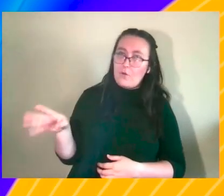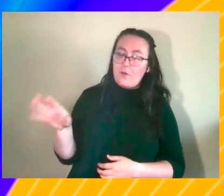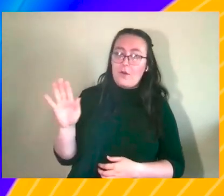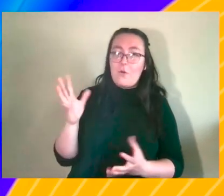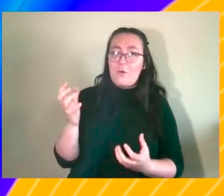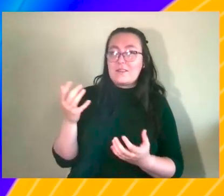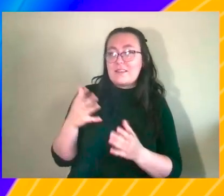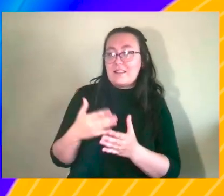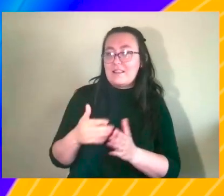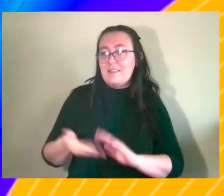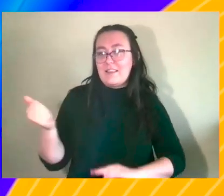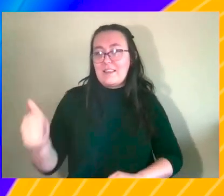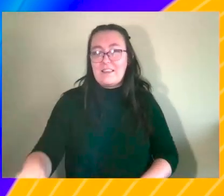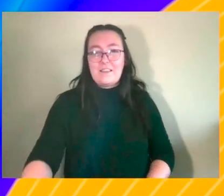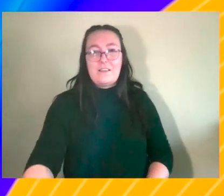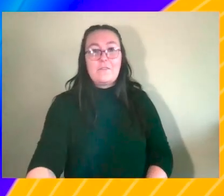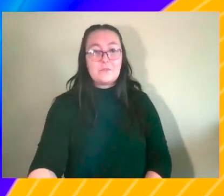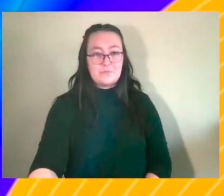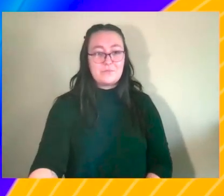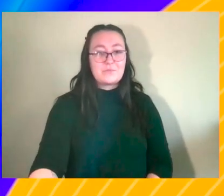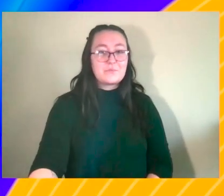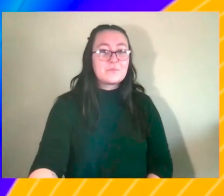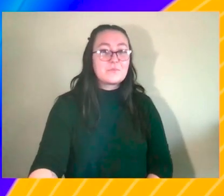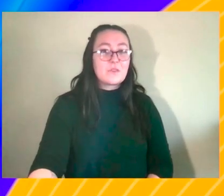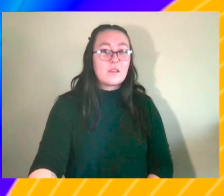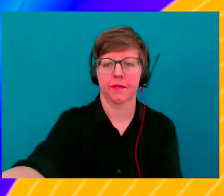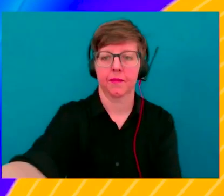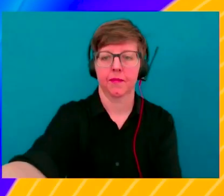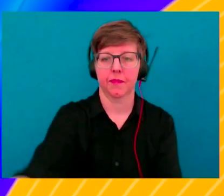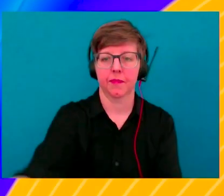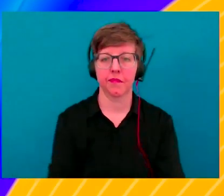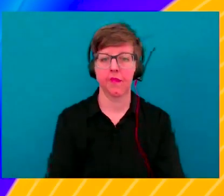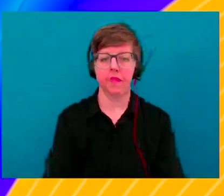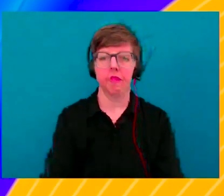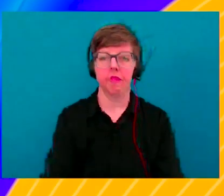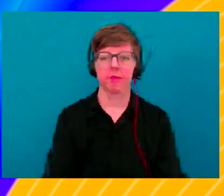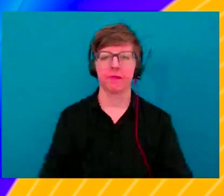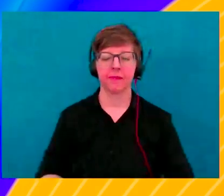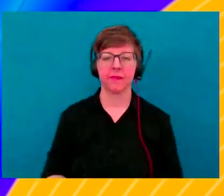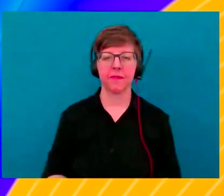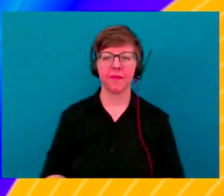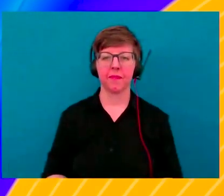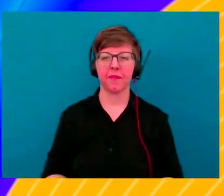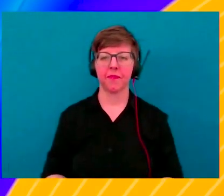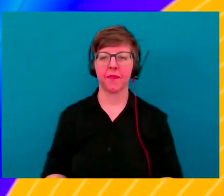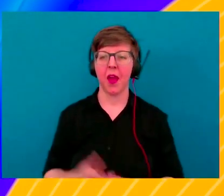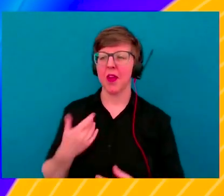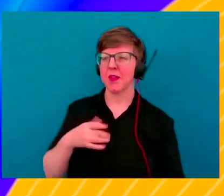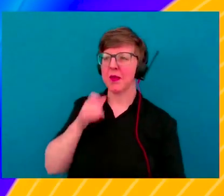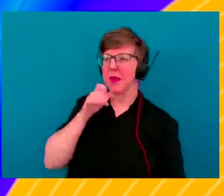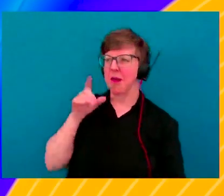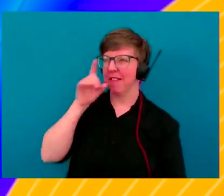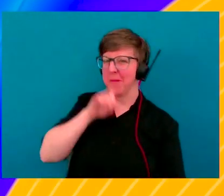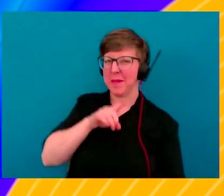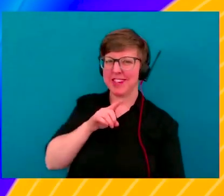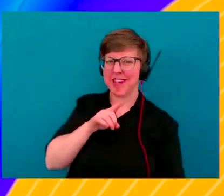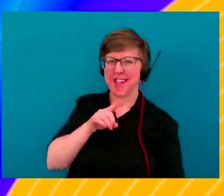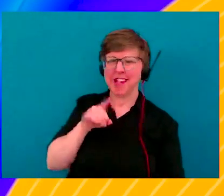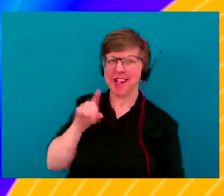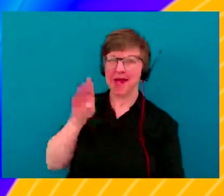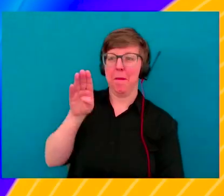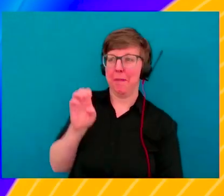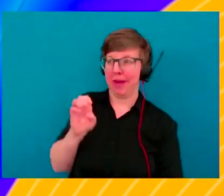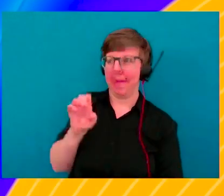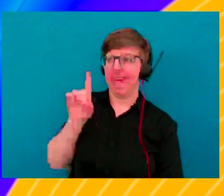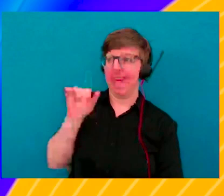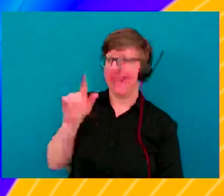data scientist, but you play one on AWS on air. I don't. I don't even play one. You don't even pretend. No, I don't. Yeah. Anyway,